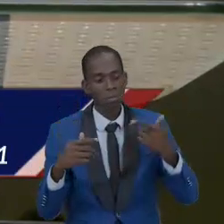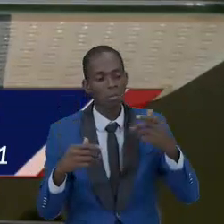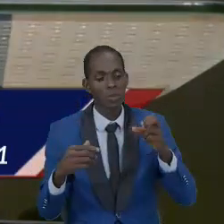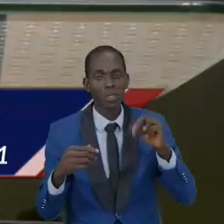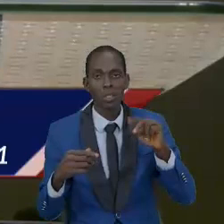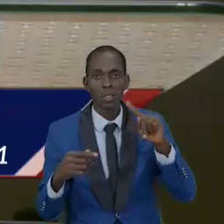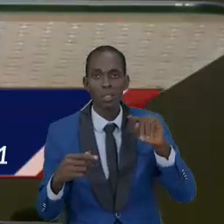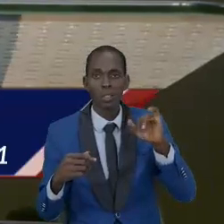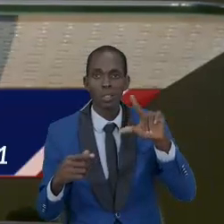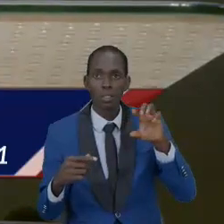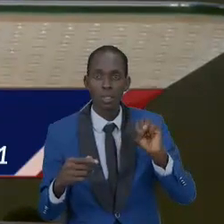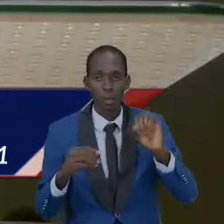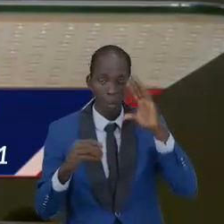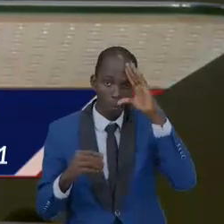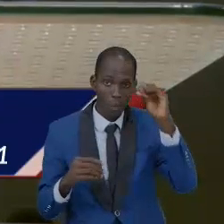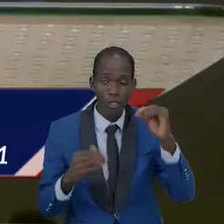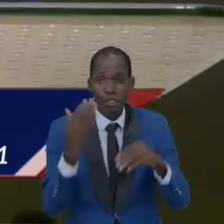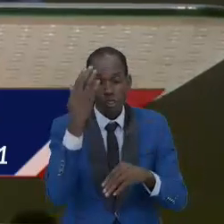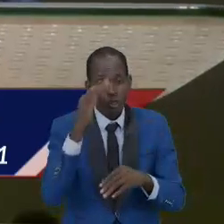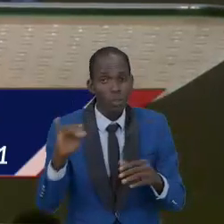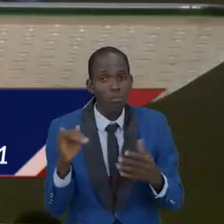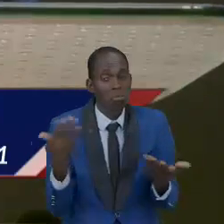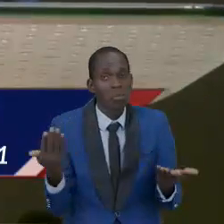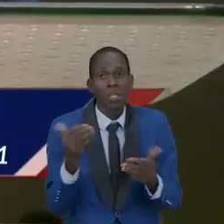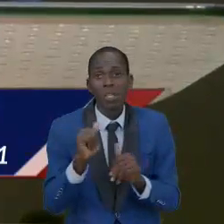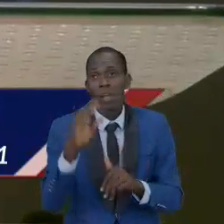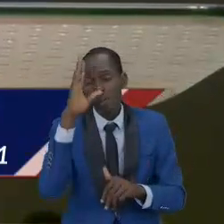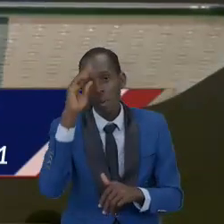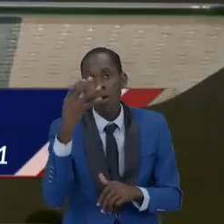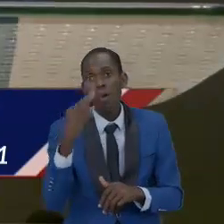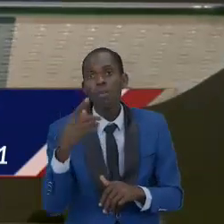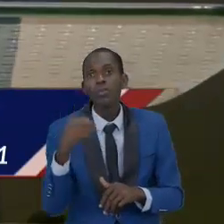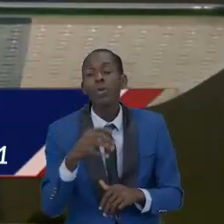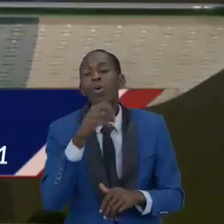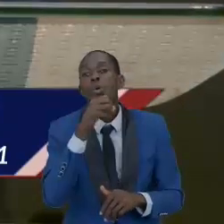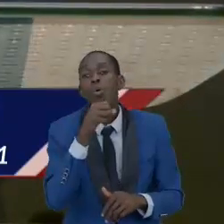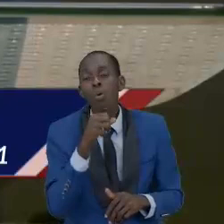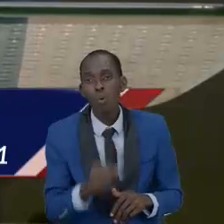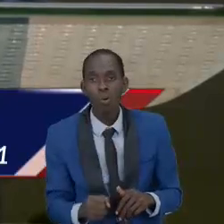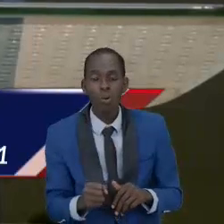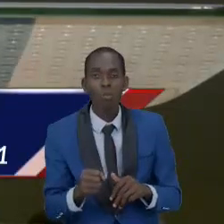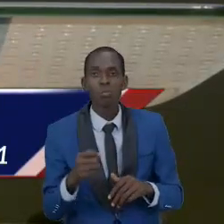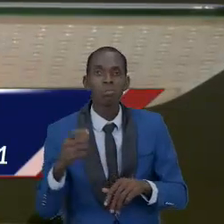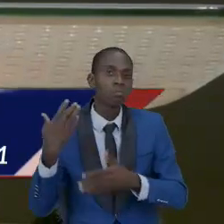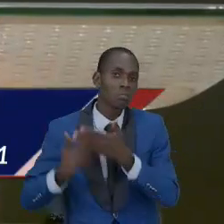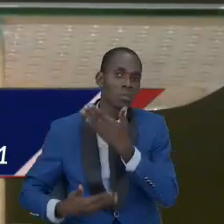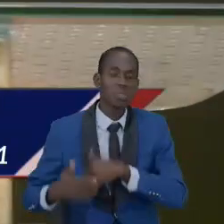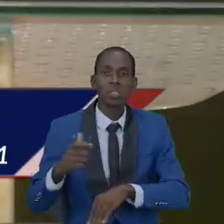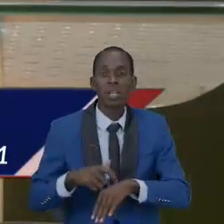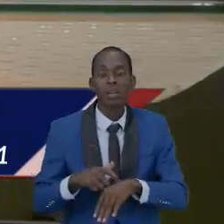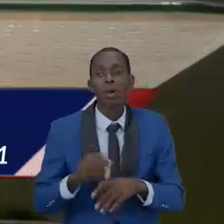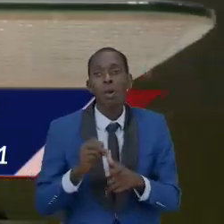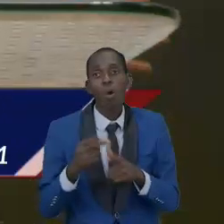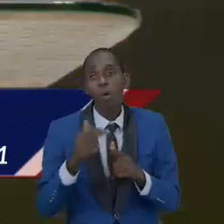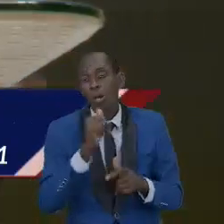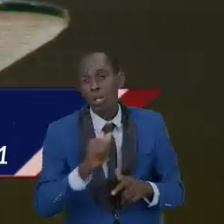that a man of the old primitive dispensation, or a man